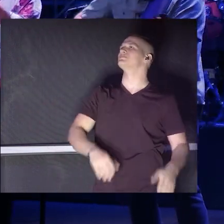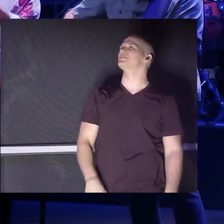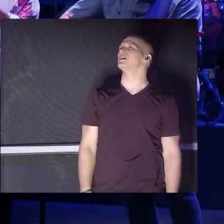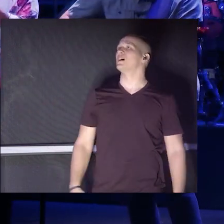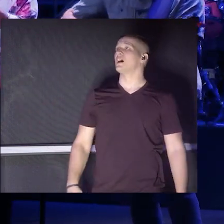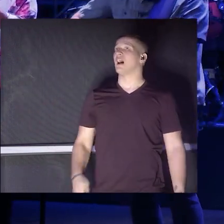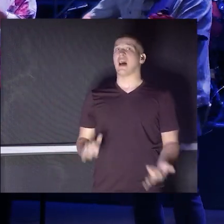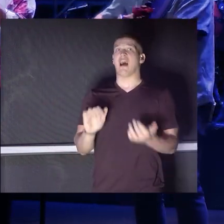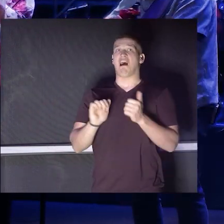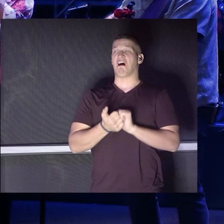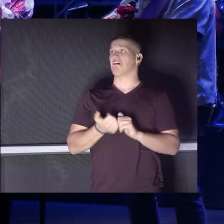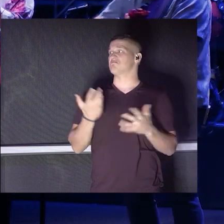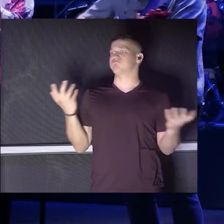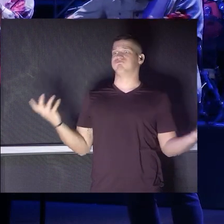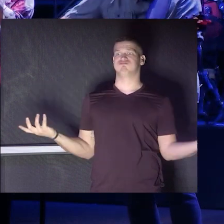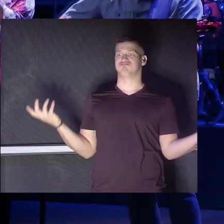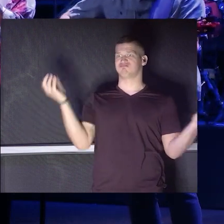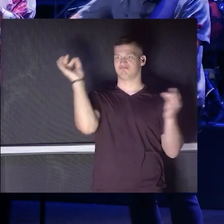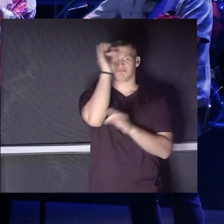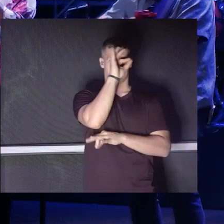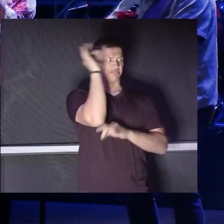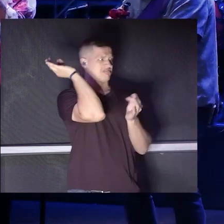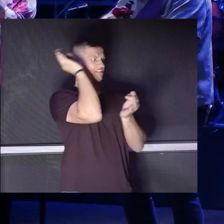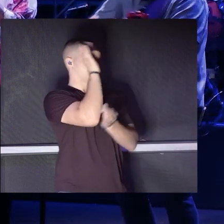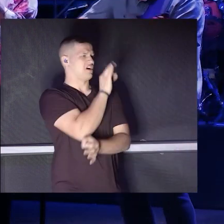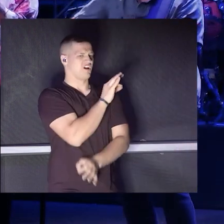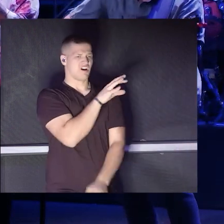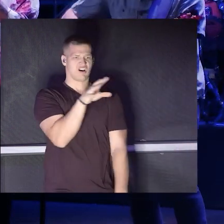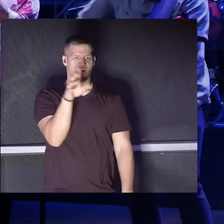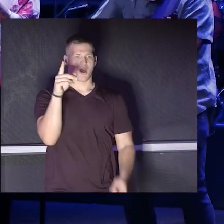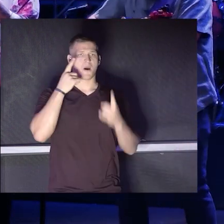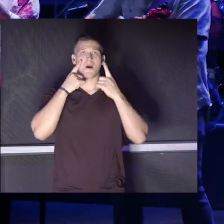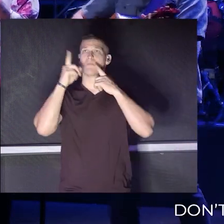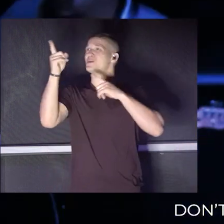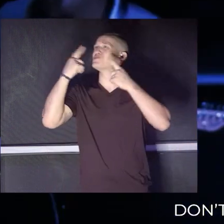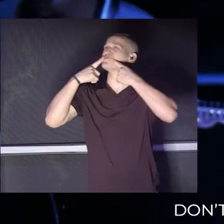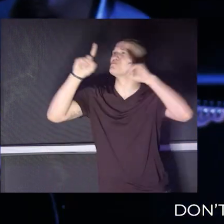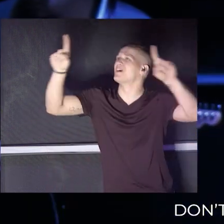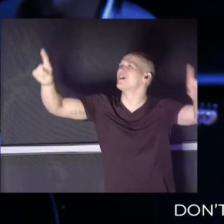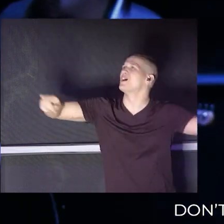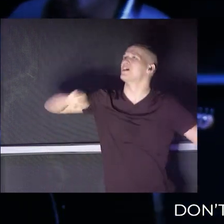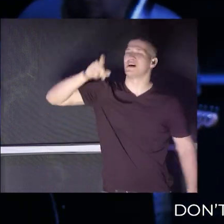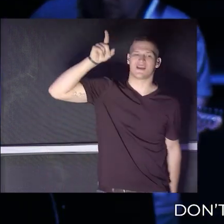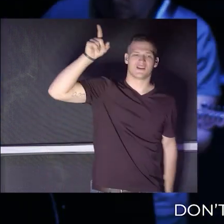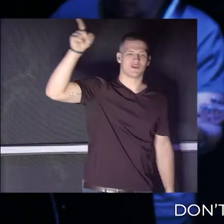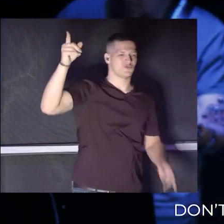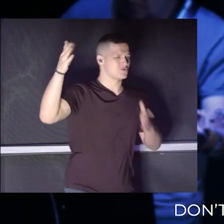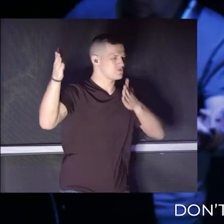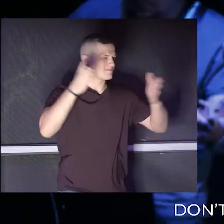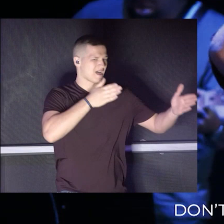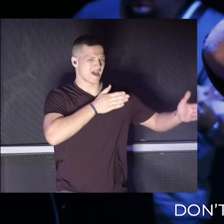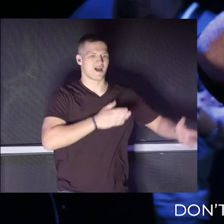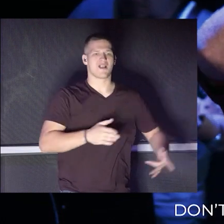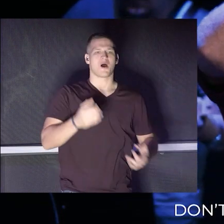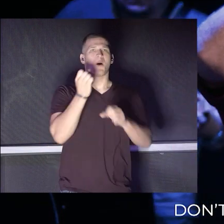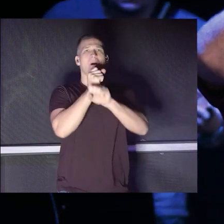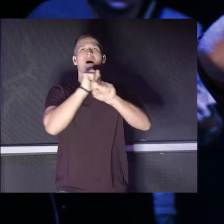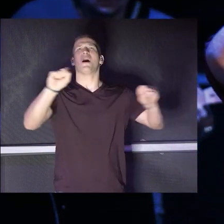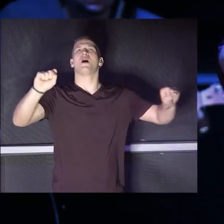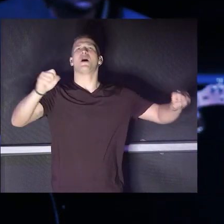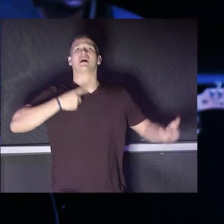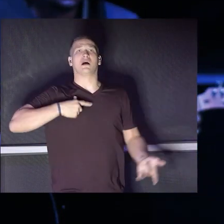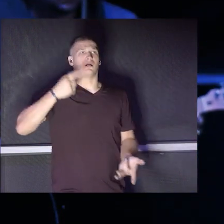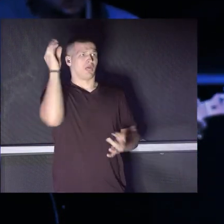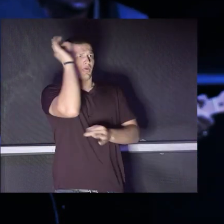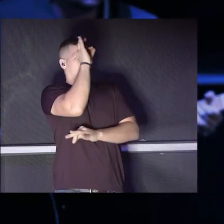oh, you made a way. I don't know how you did it yet, but